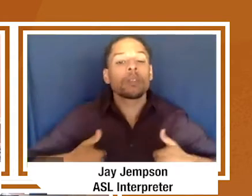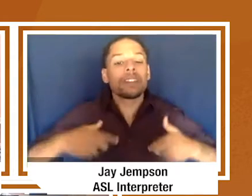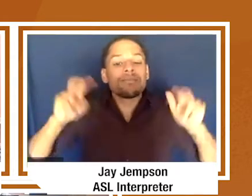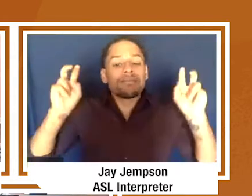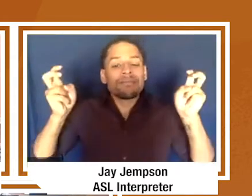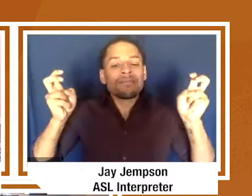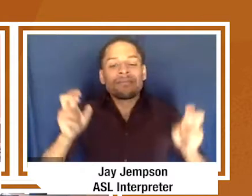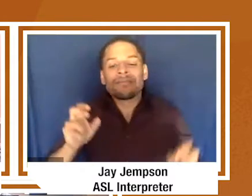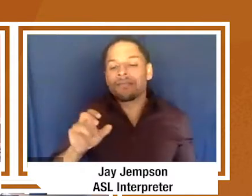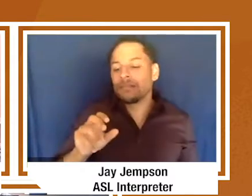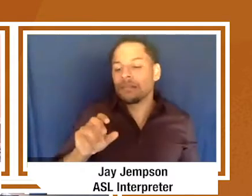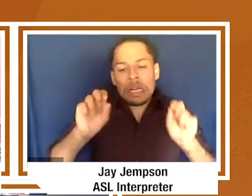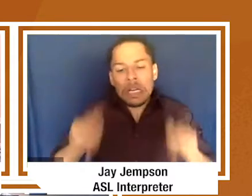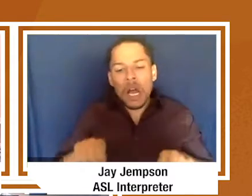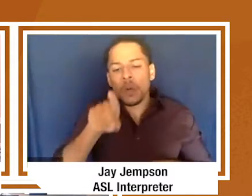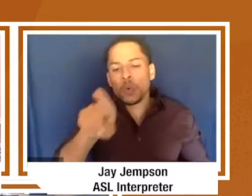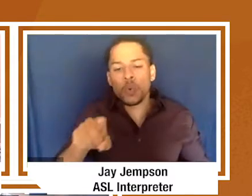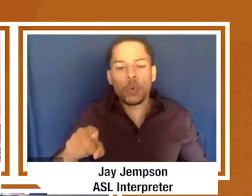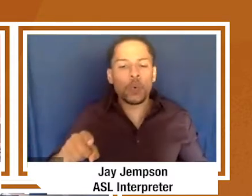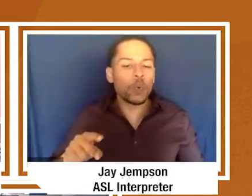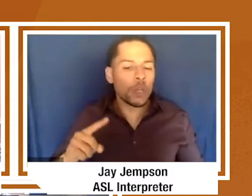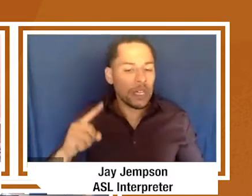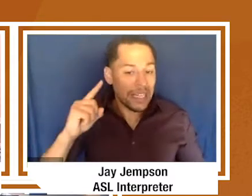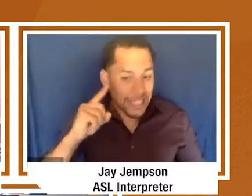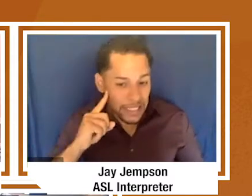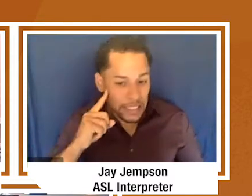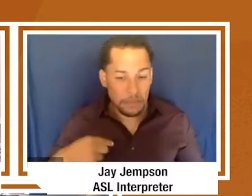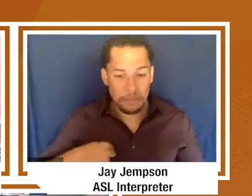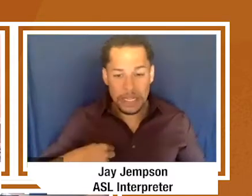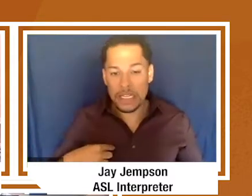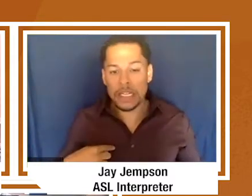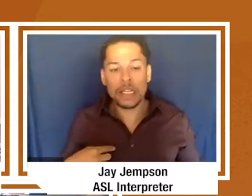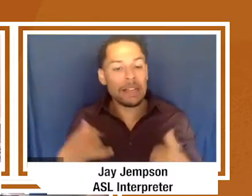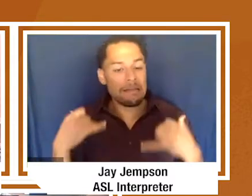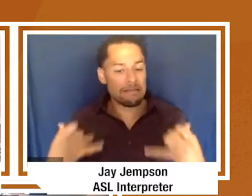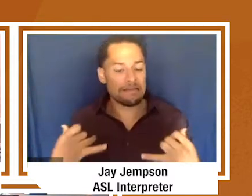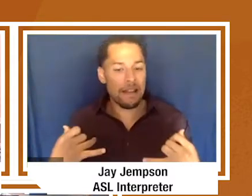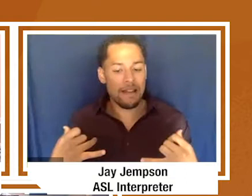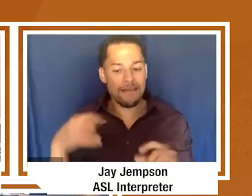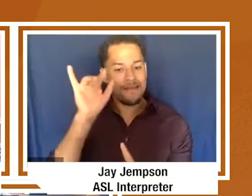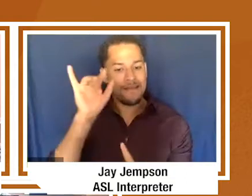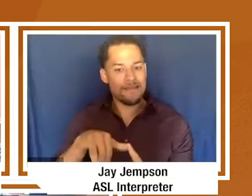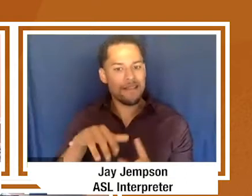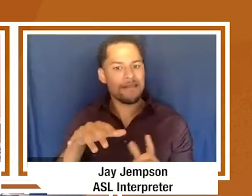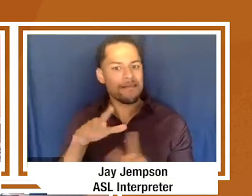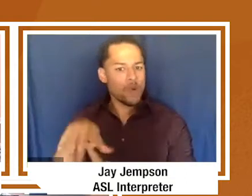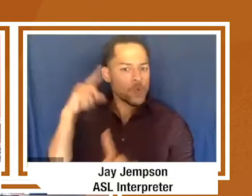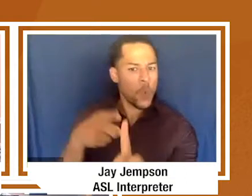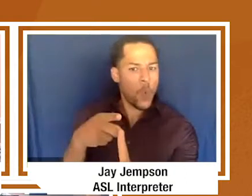campaign really called the white American dance community to task, to really